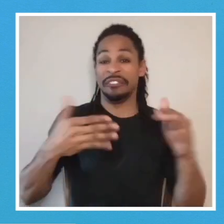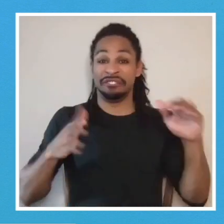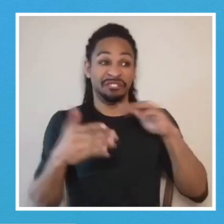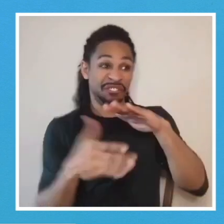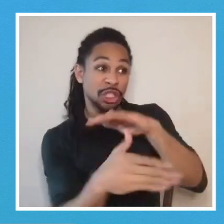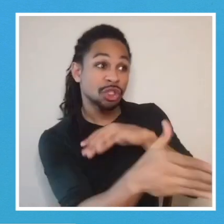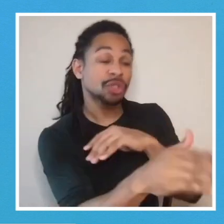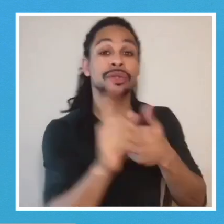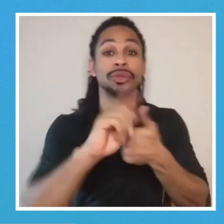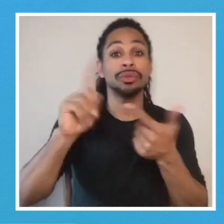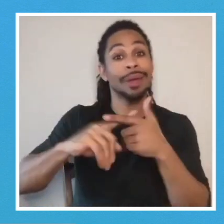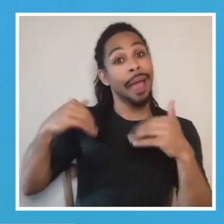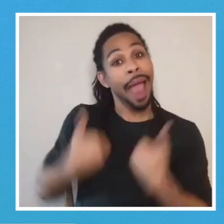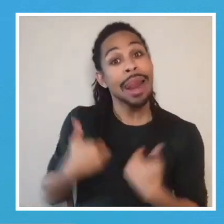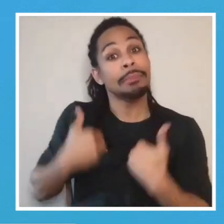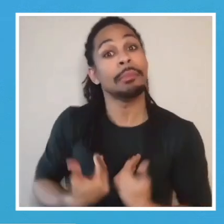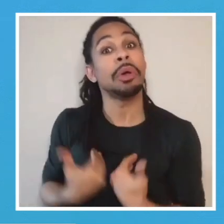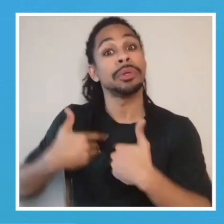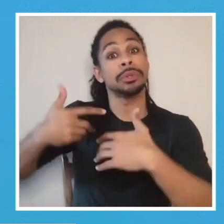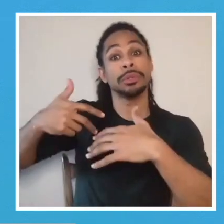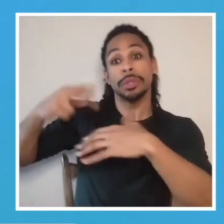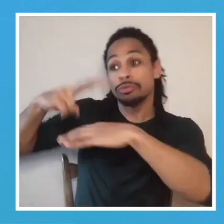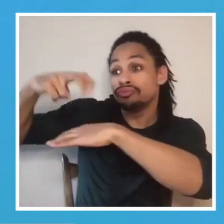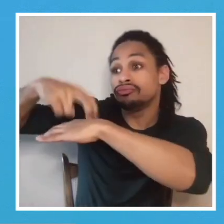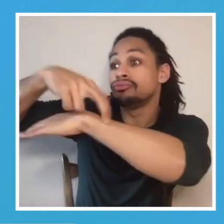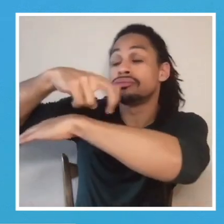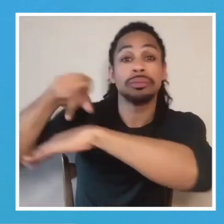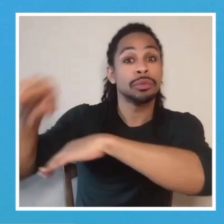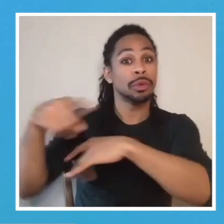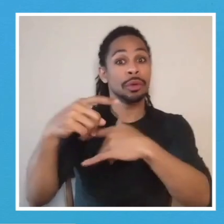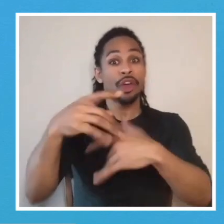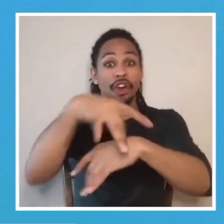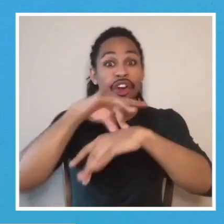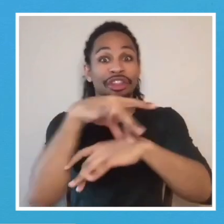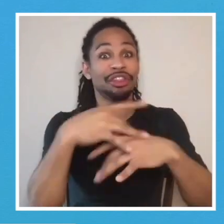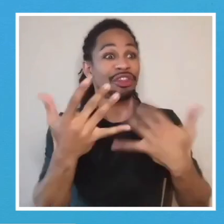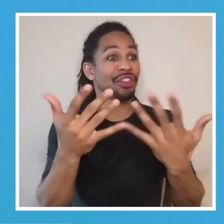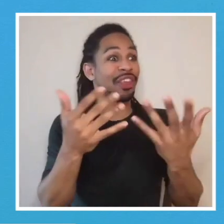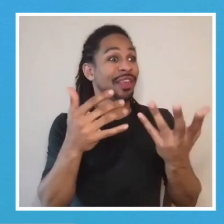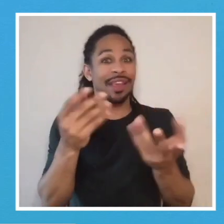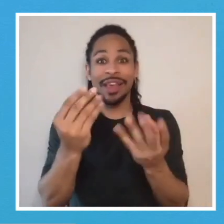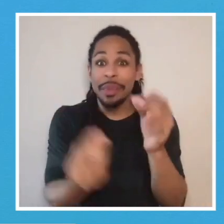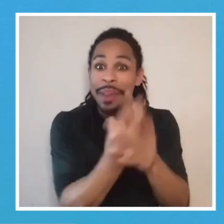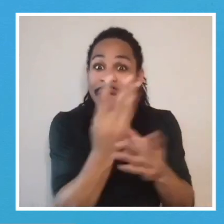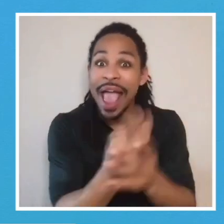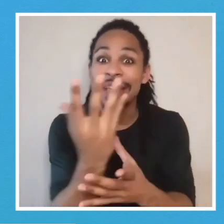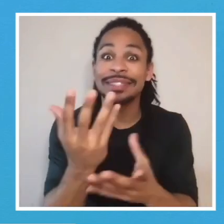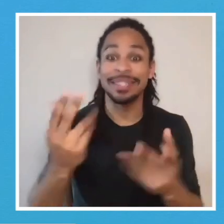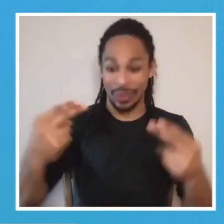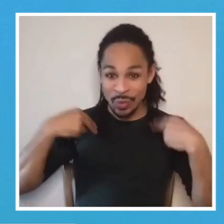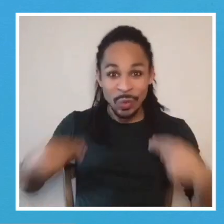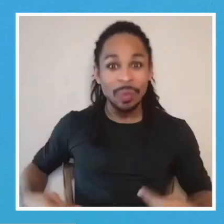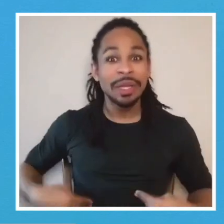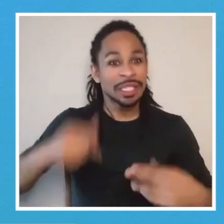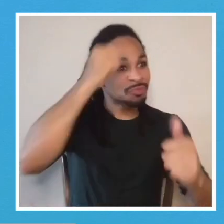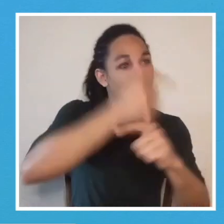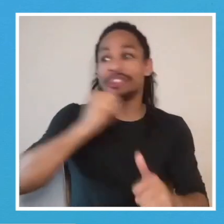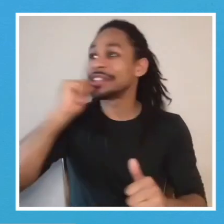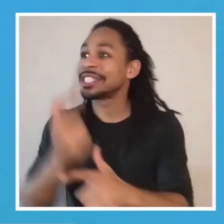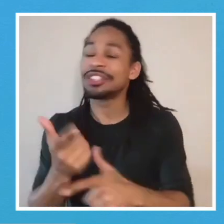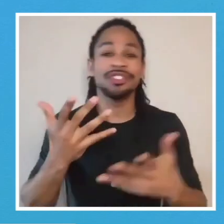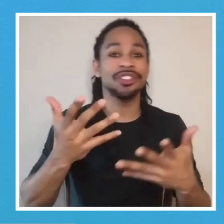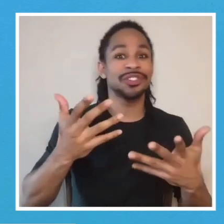the animals on the earth, the plants, the sea, our brothers and sisters of the human race, and the